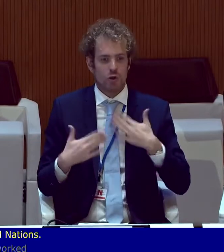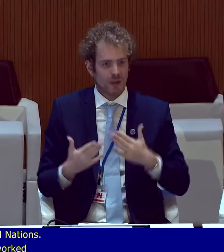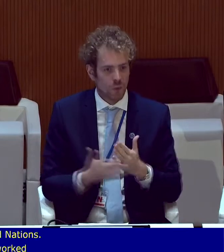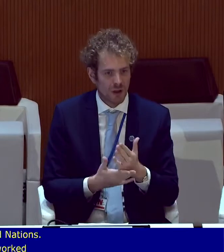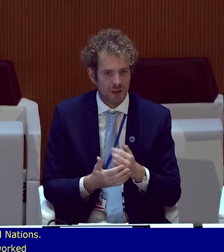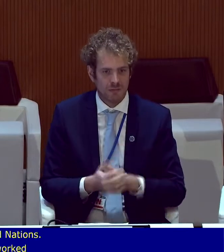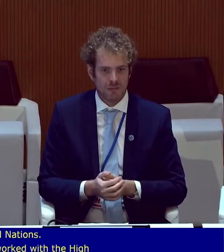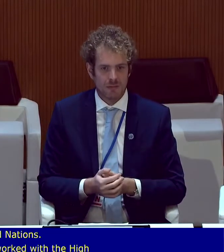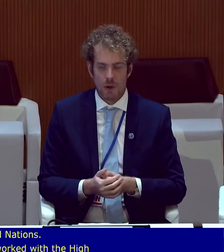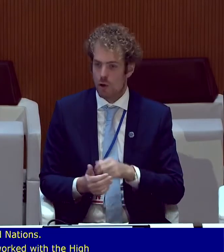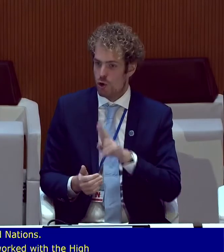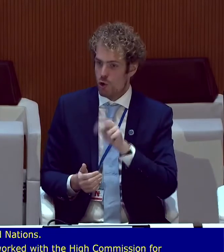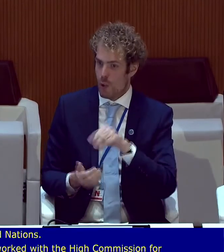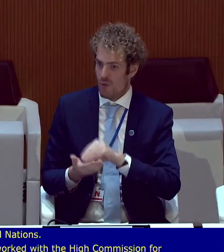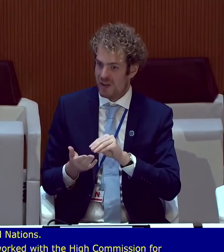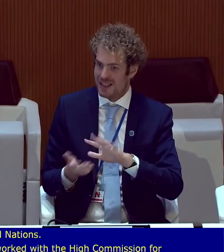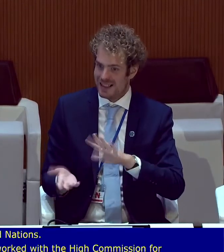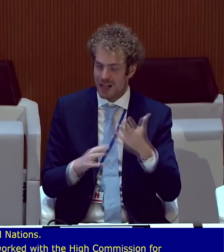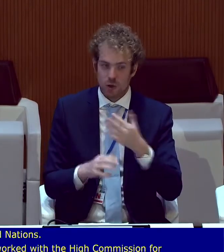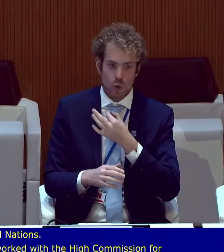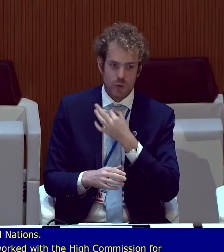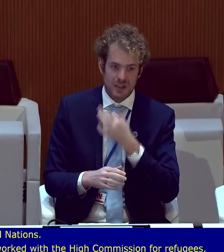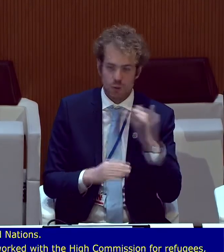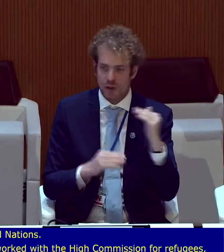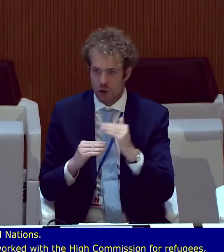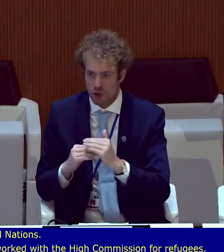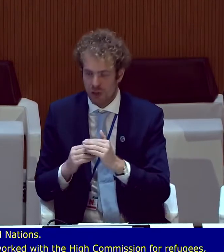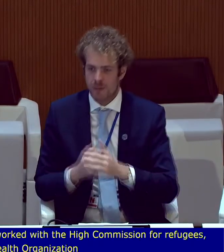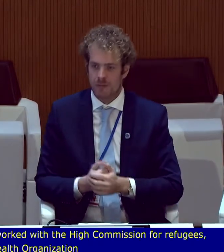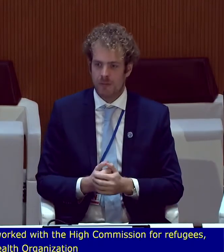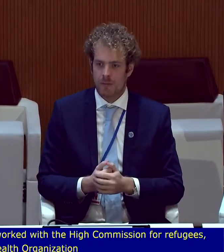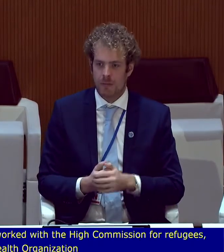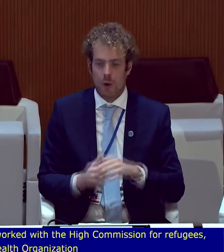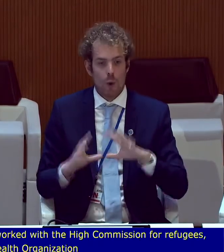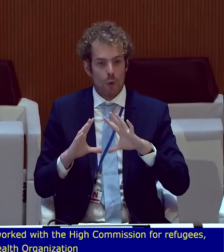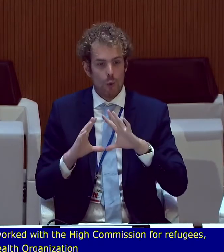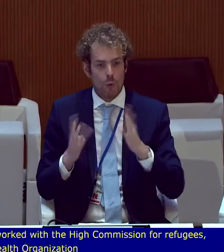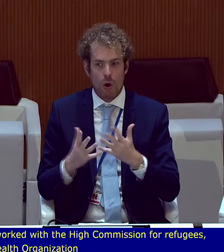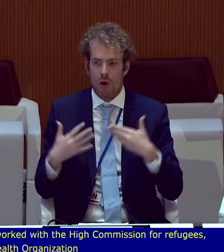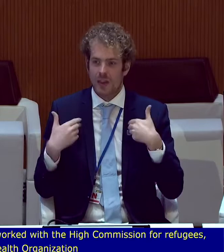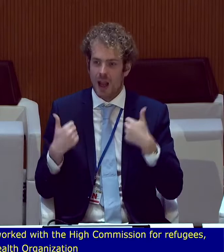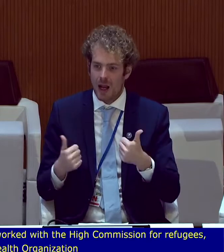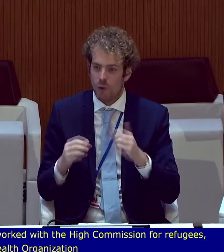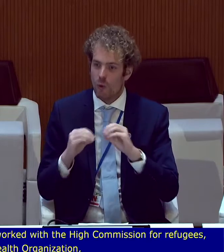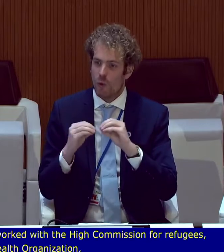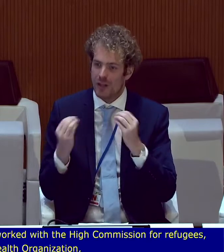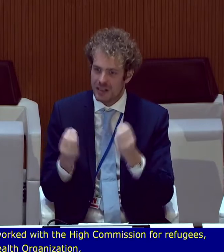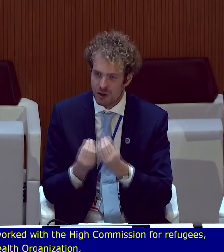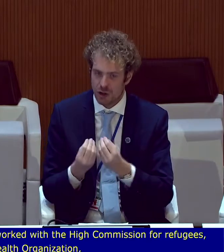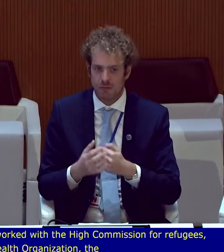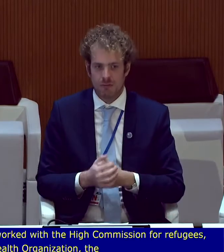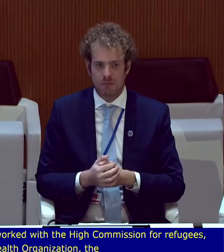the World Health Organization, the International Labour Organization, the Office for Disaster